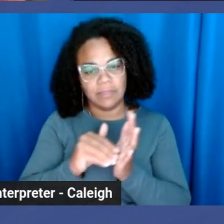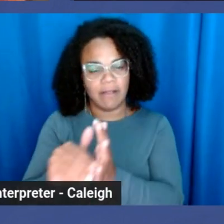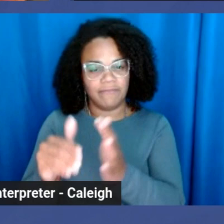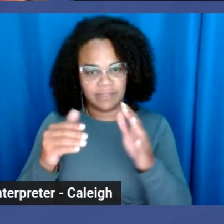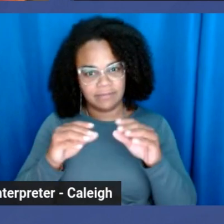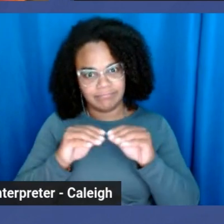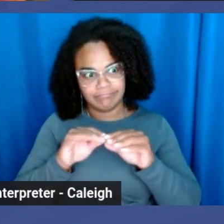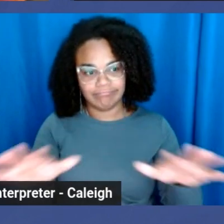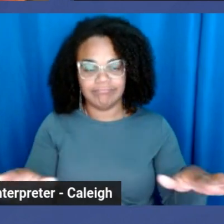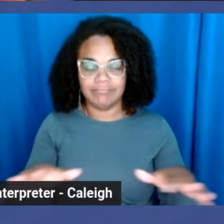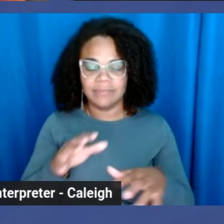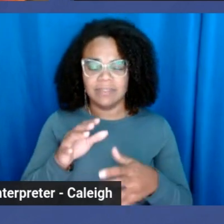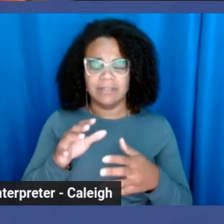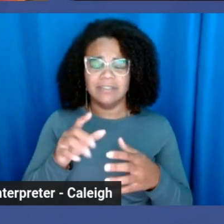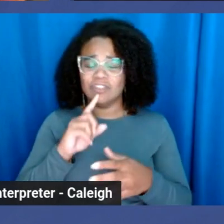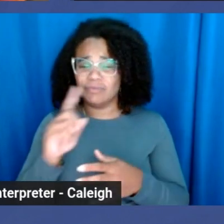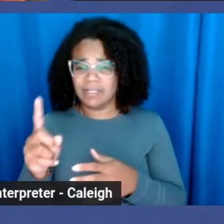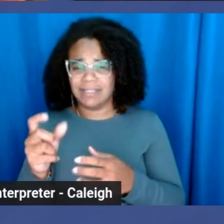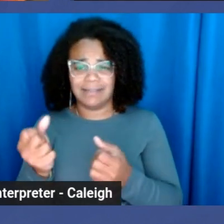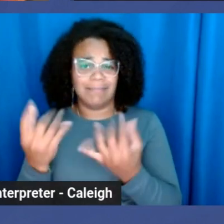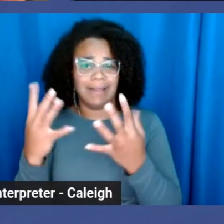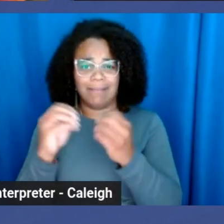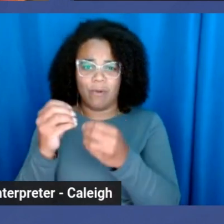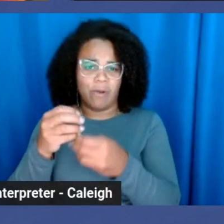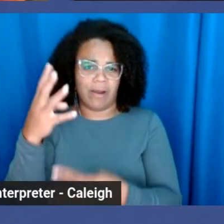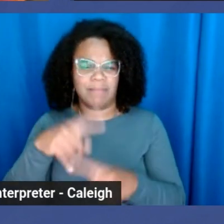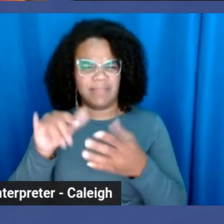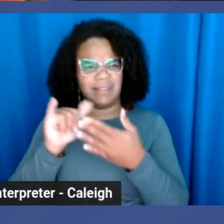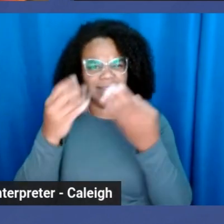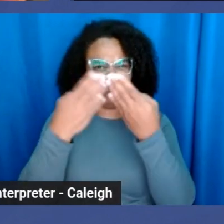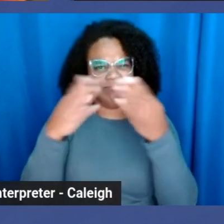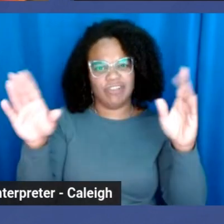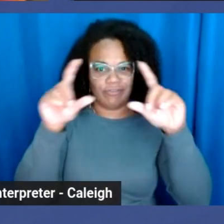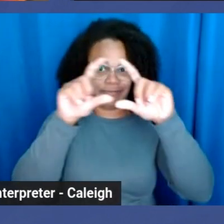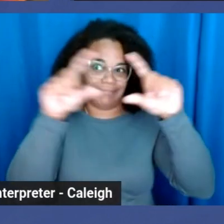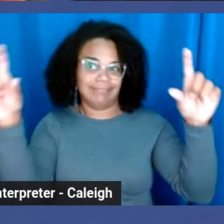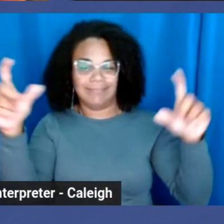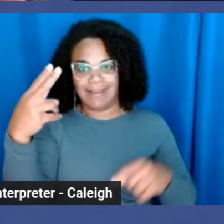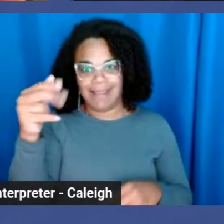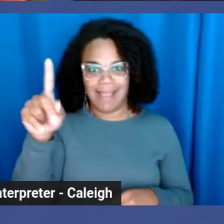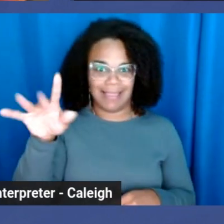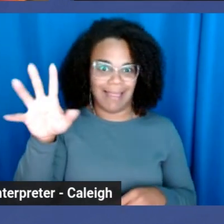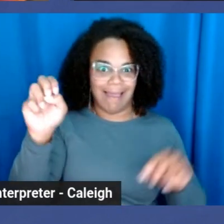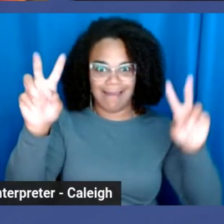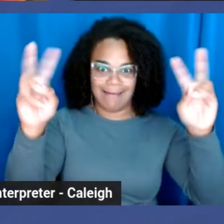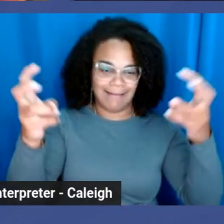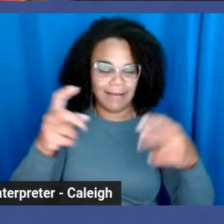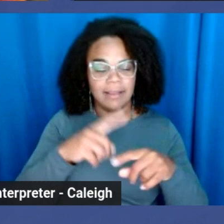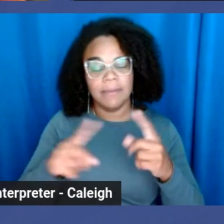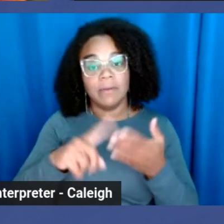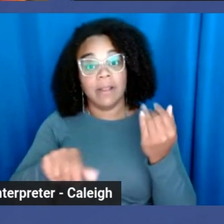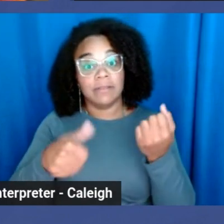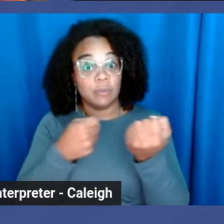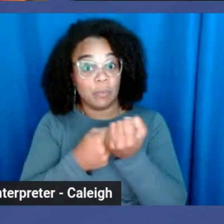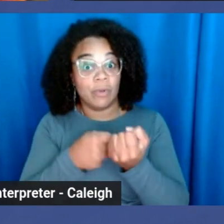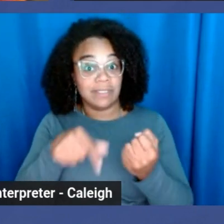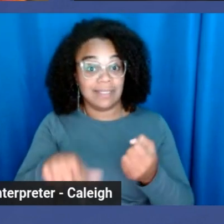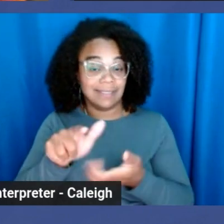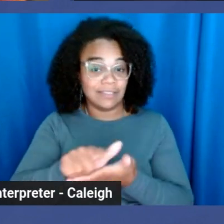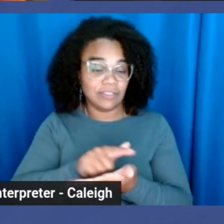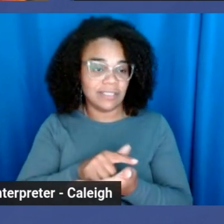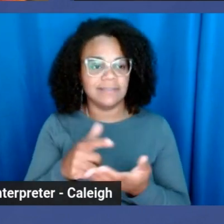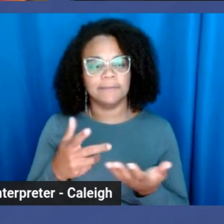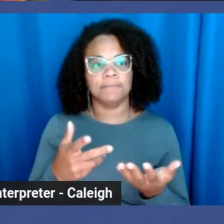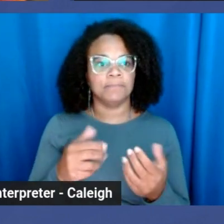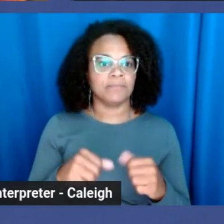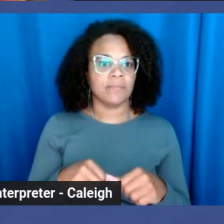There's a lot more, but that's kind of the headline. Something else I'll just say, though, when we think about what supports this legislation, is that there's a lot